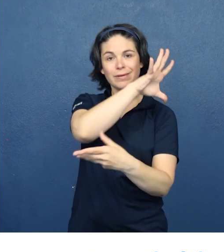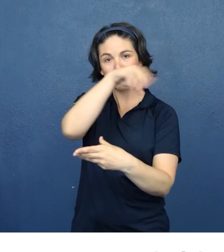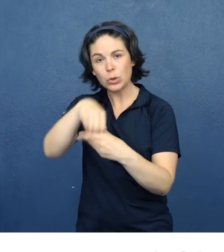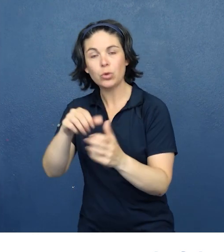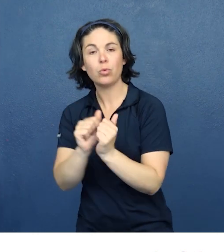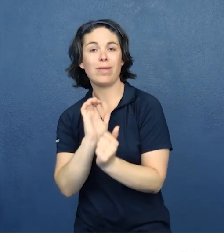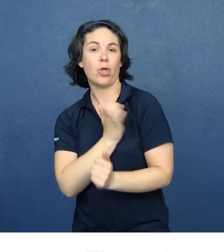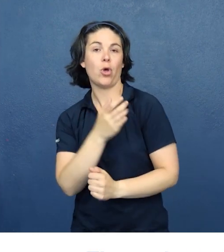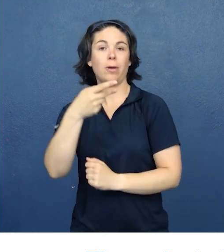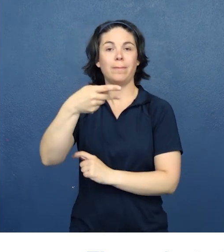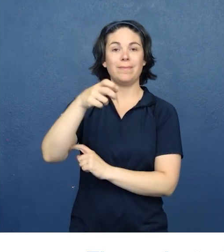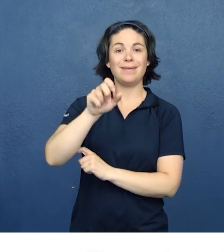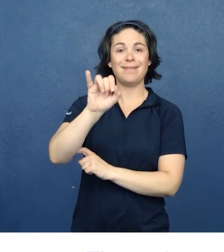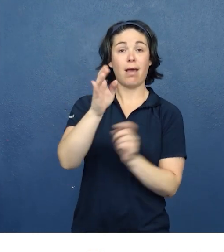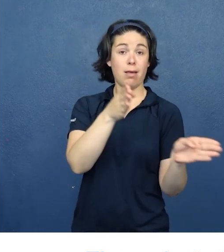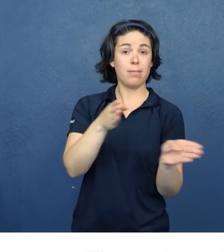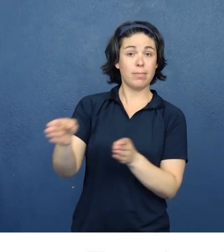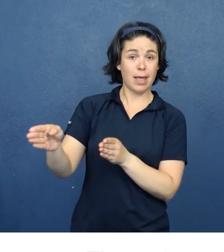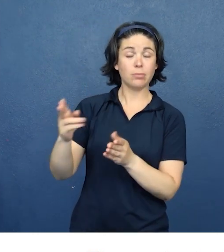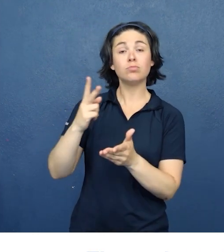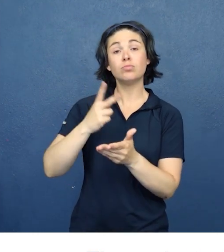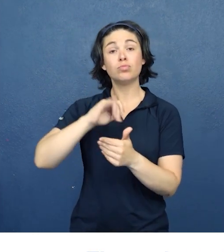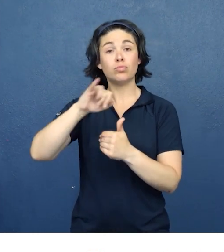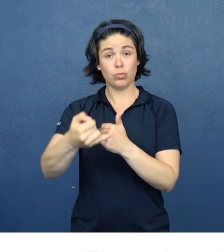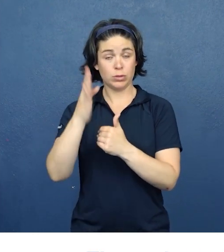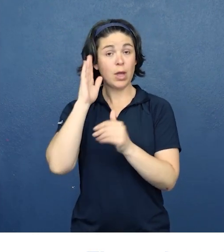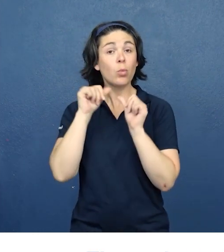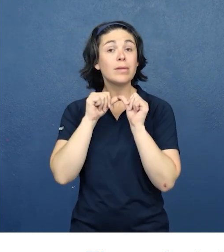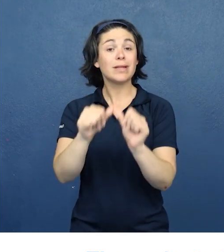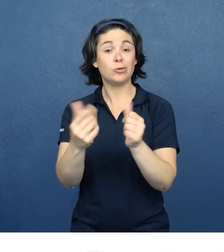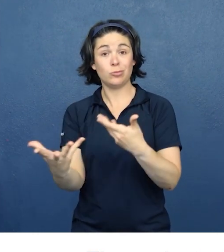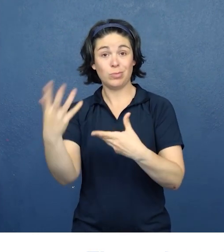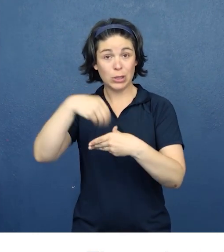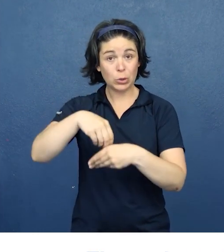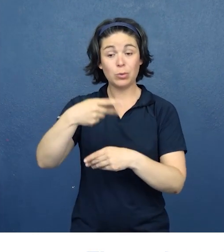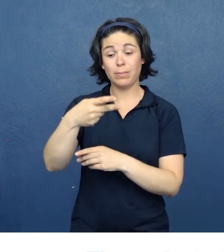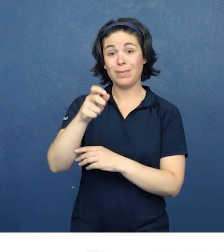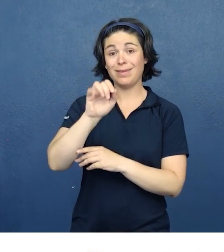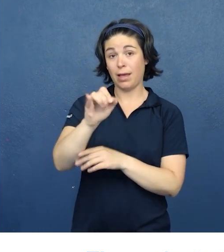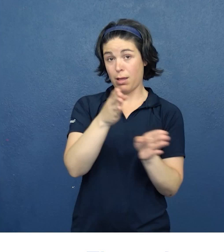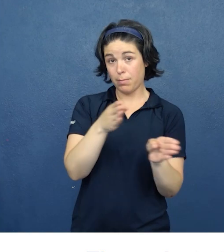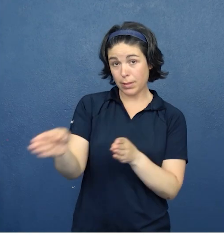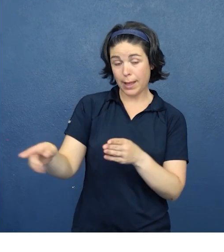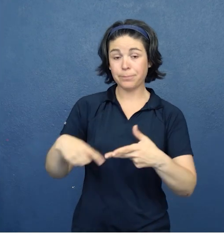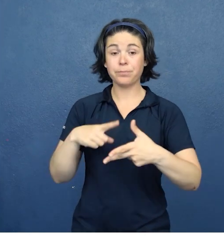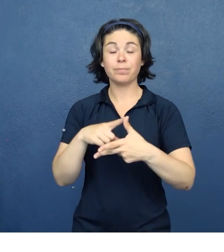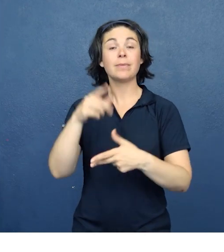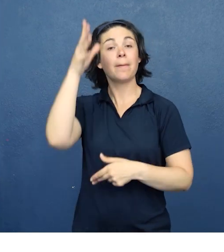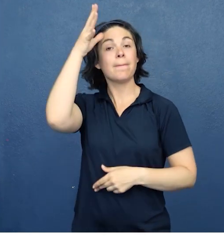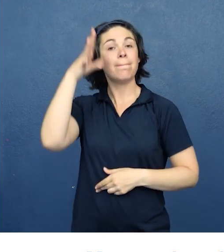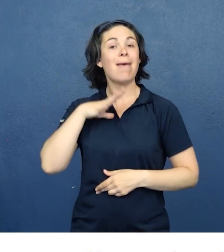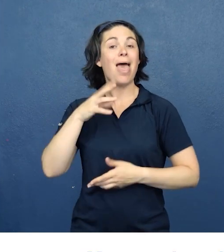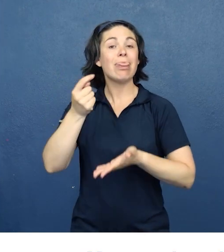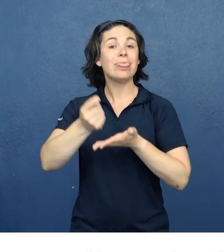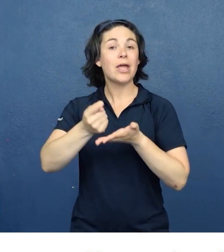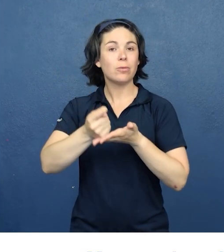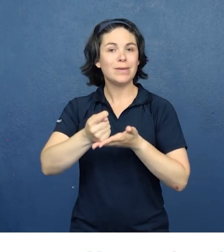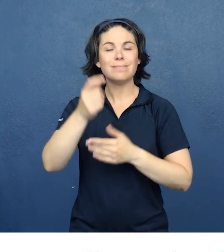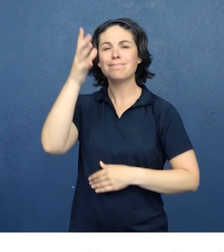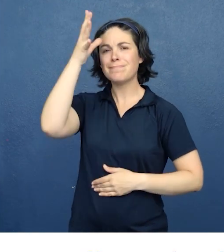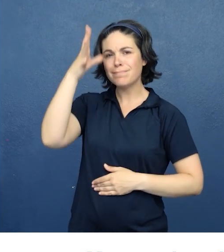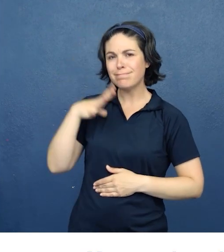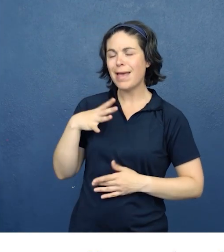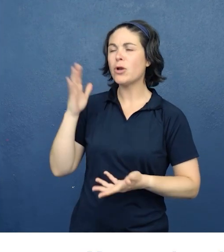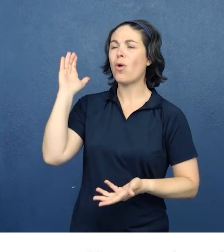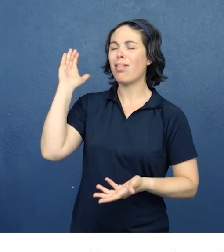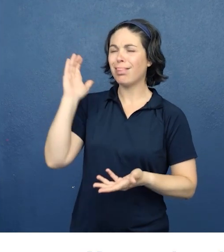into the PEI plan. The projects that are moving forward to be included in the PEI plan are Man Therapy. Men are less likely